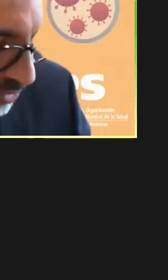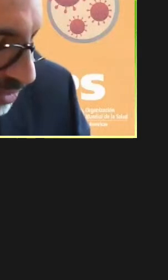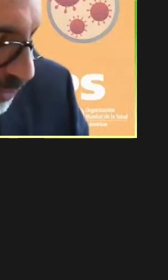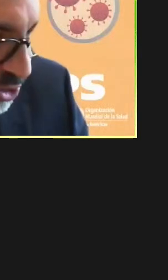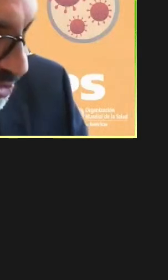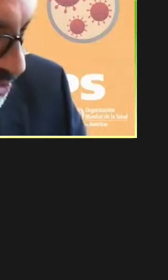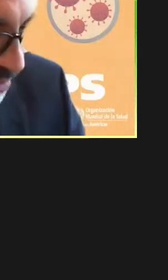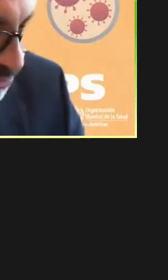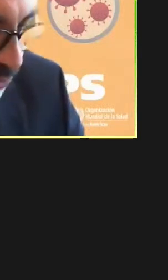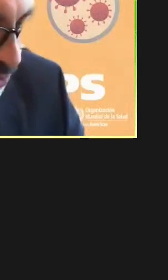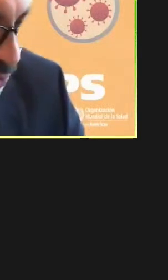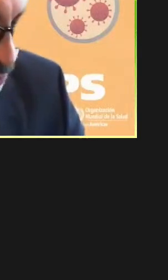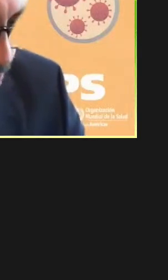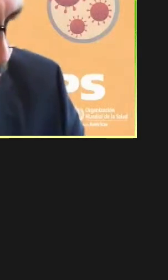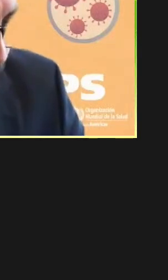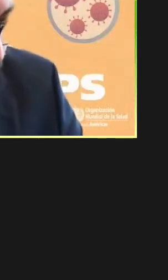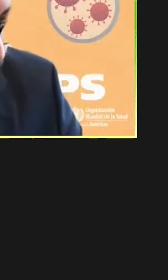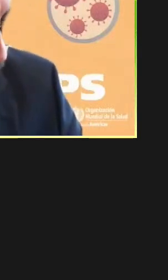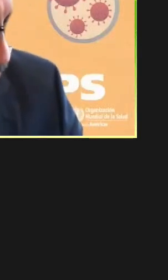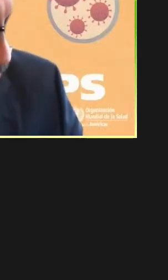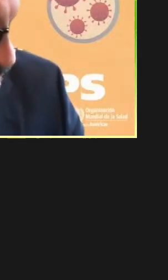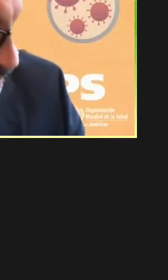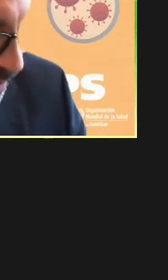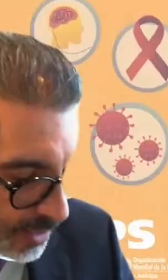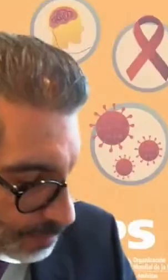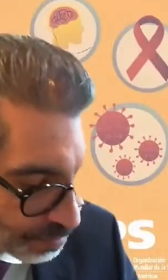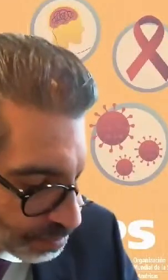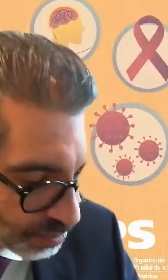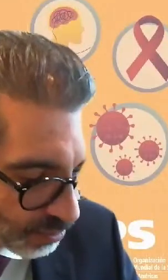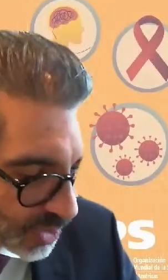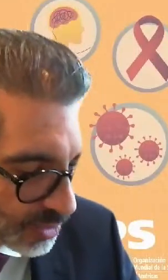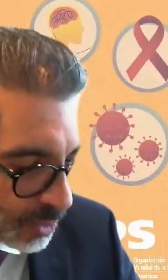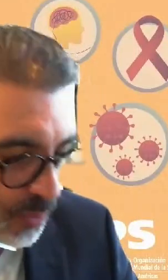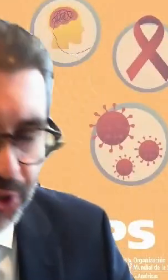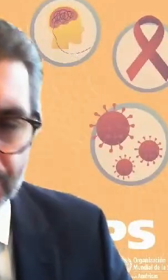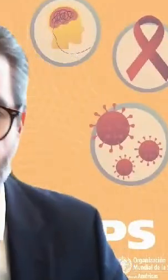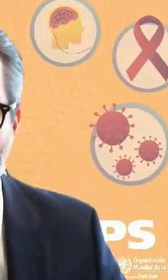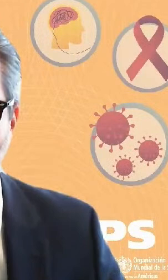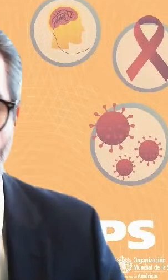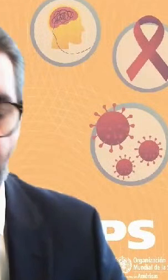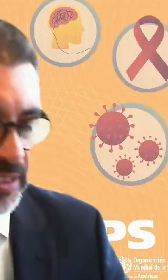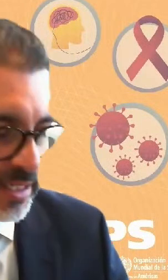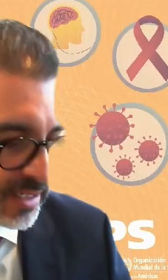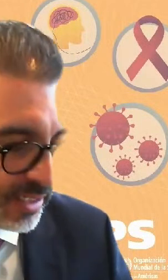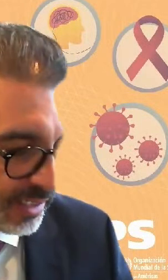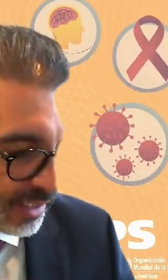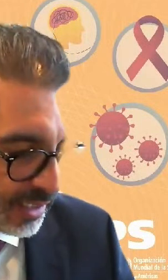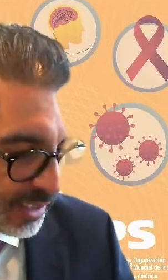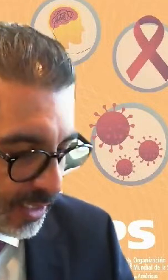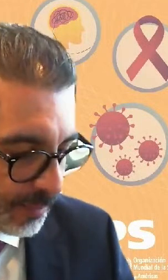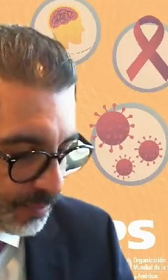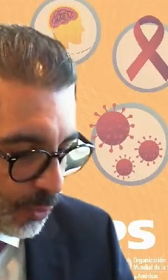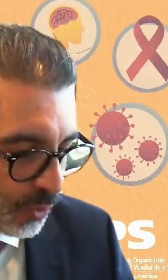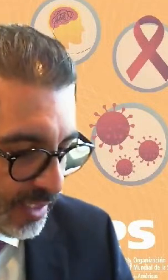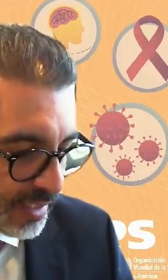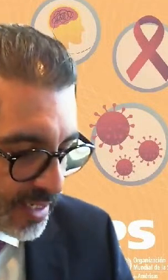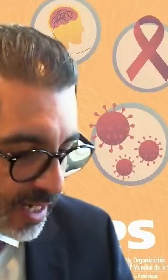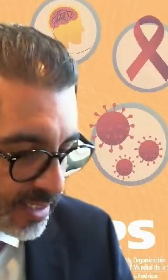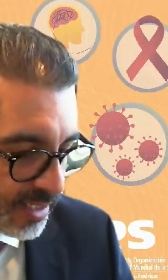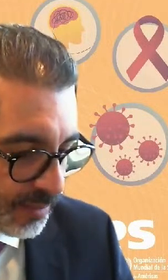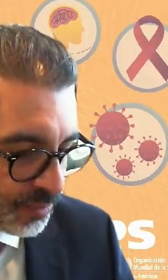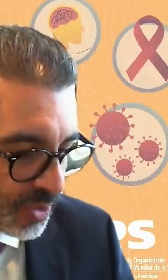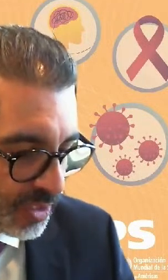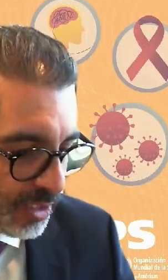now another question here for Dr. Thomas from Guyana. The question, Dr. Thomas, is a colleague